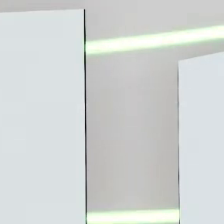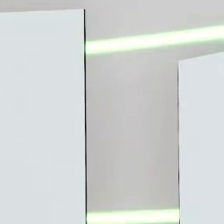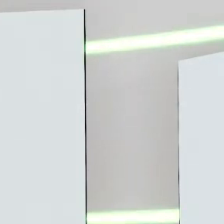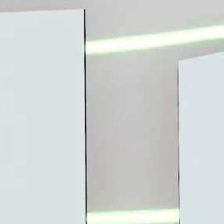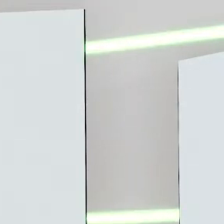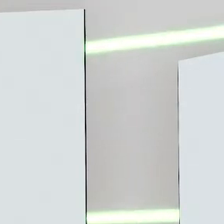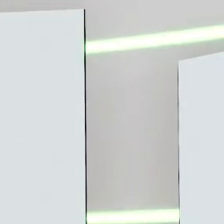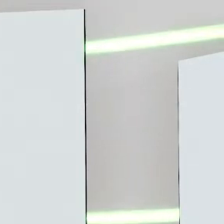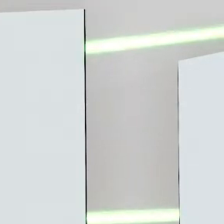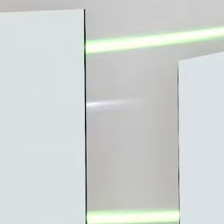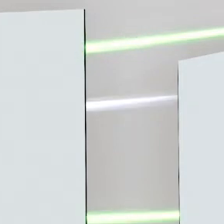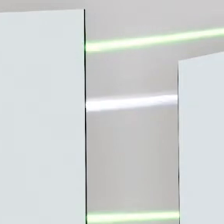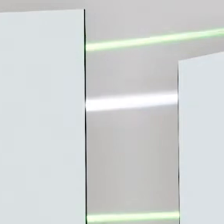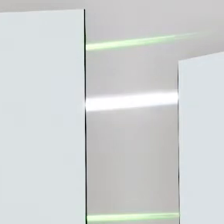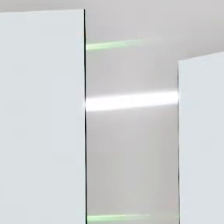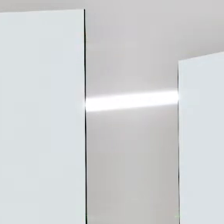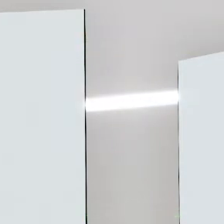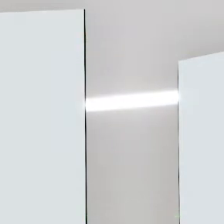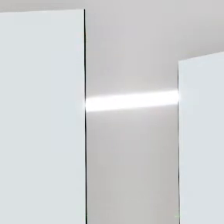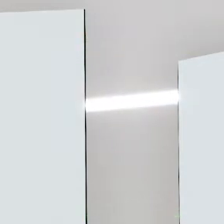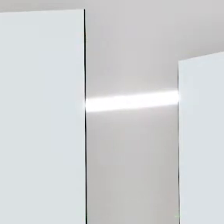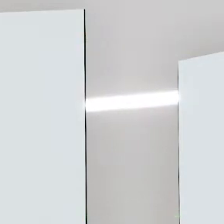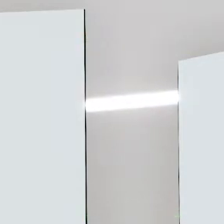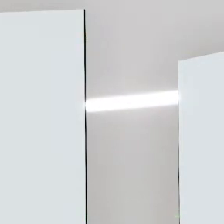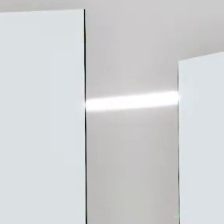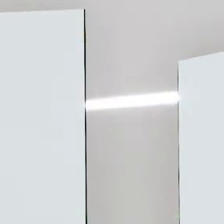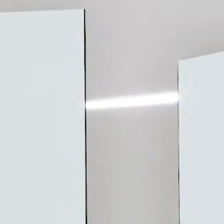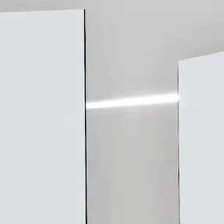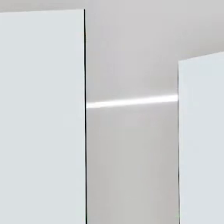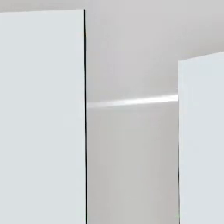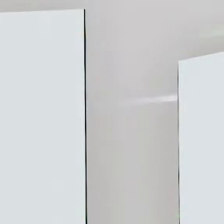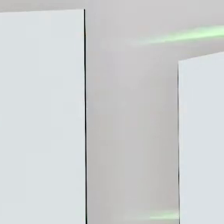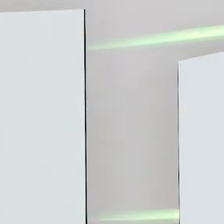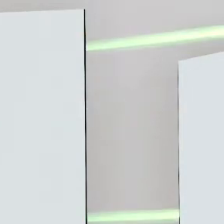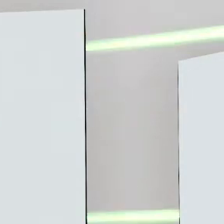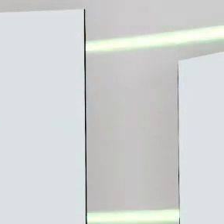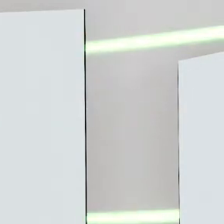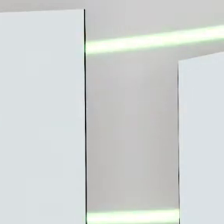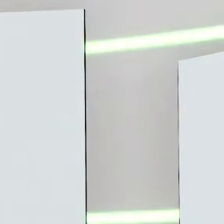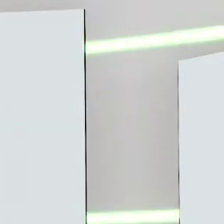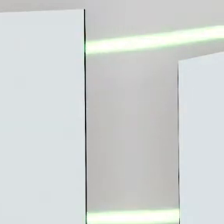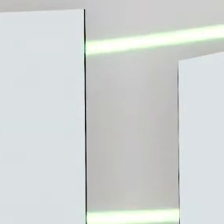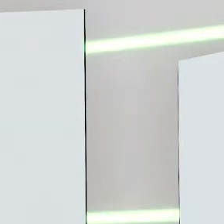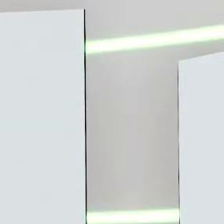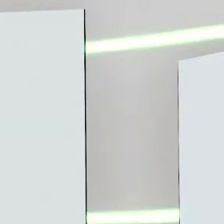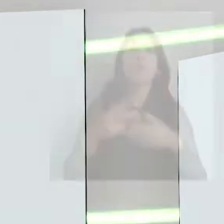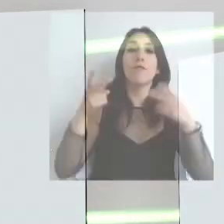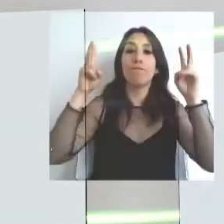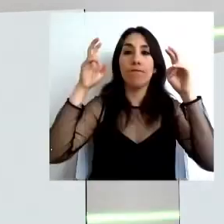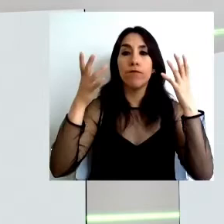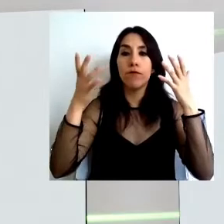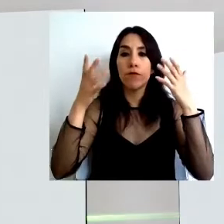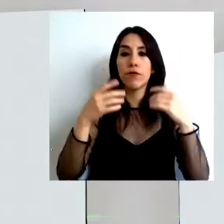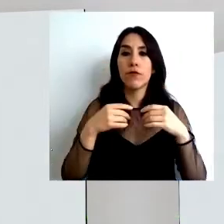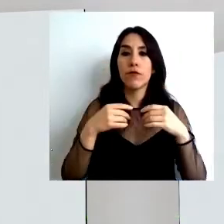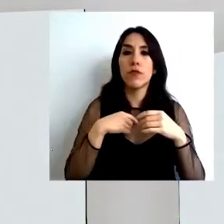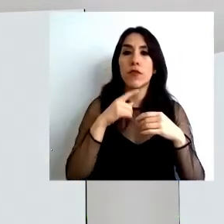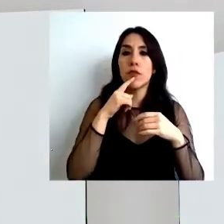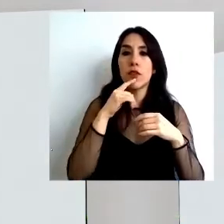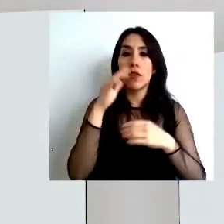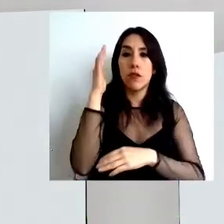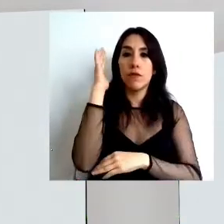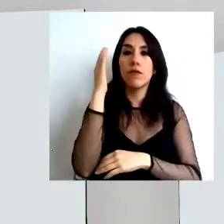trainings, individual mentoring, matchmaking with partners, and we give them visibility during the Zero